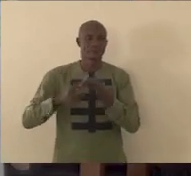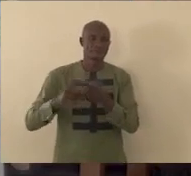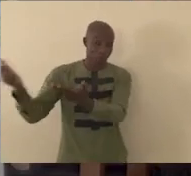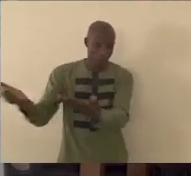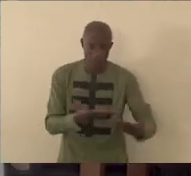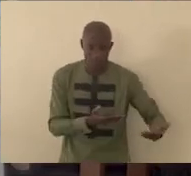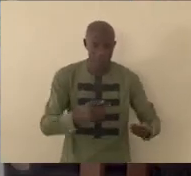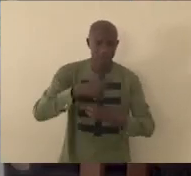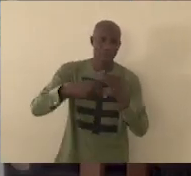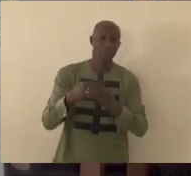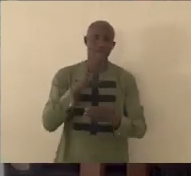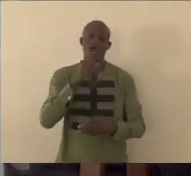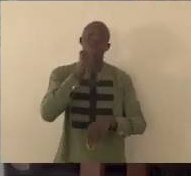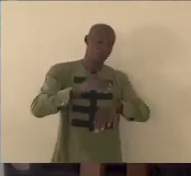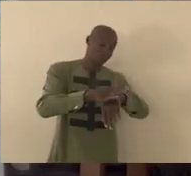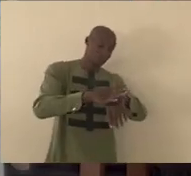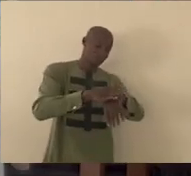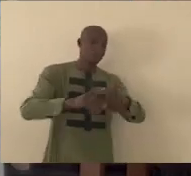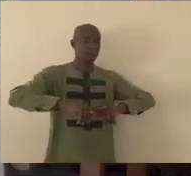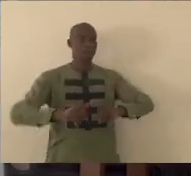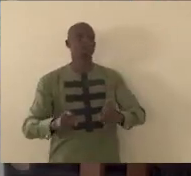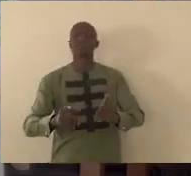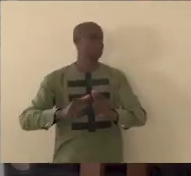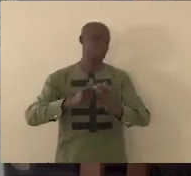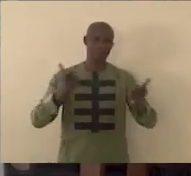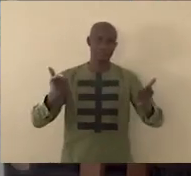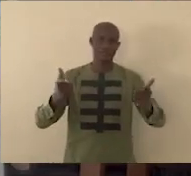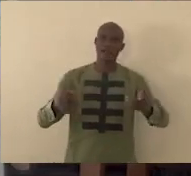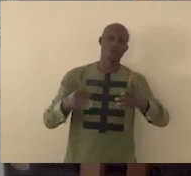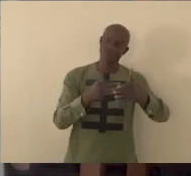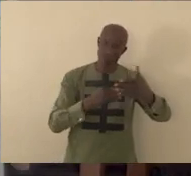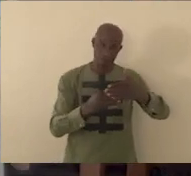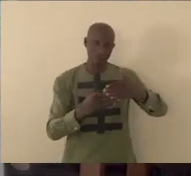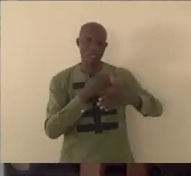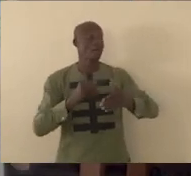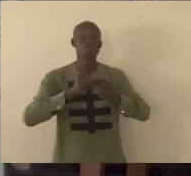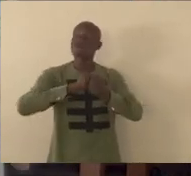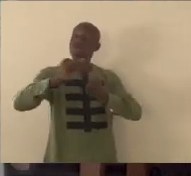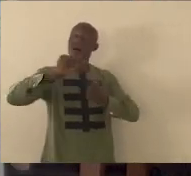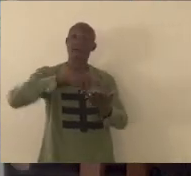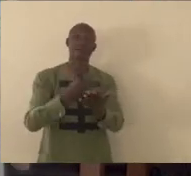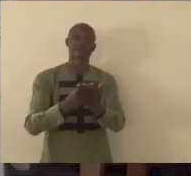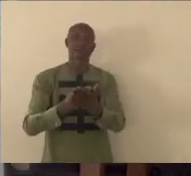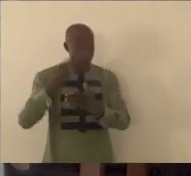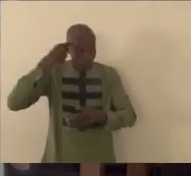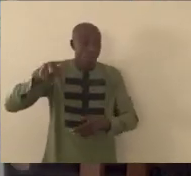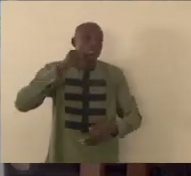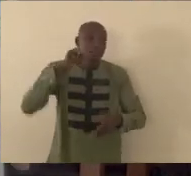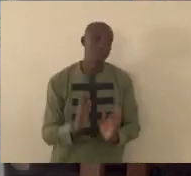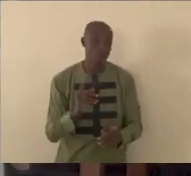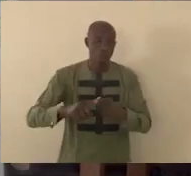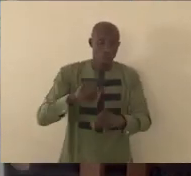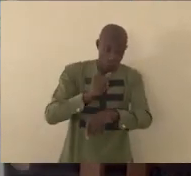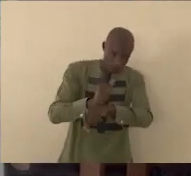The changes we require to bring about are not superficial, but massive, fundamental, and far-reaching. For Nigeria